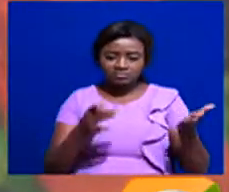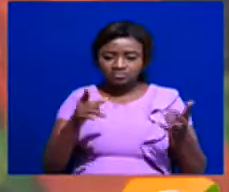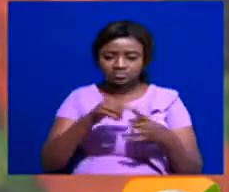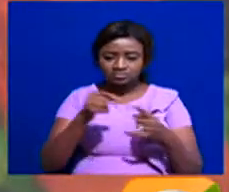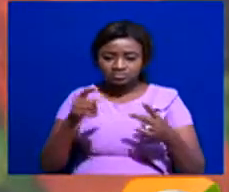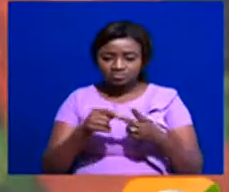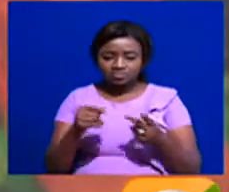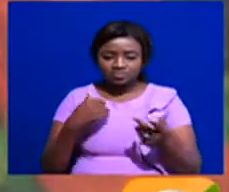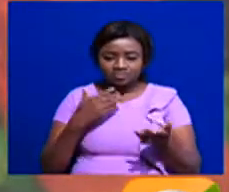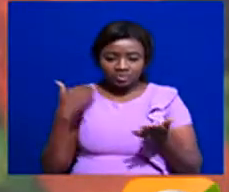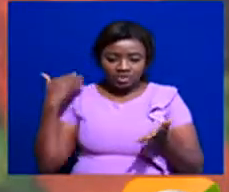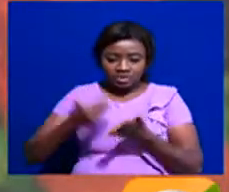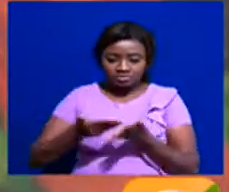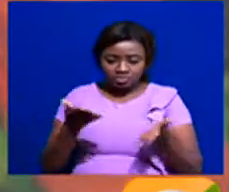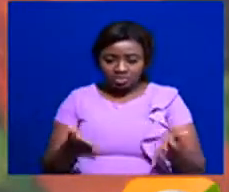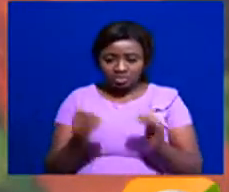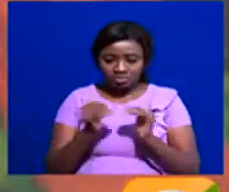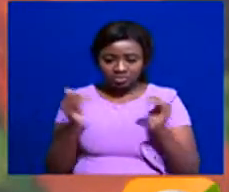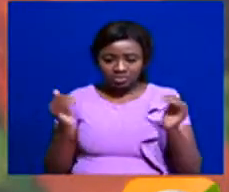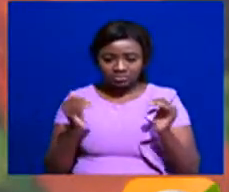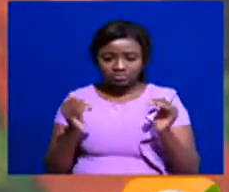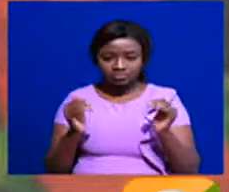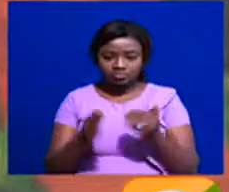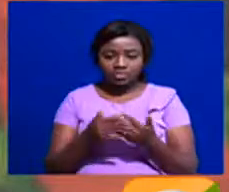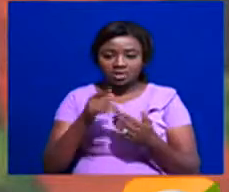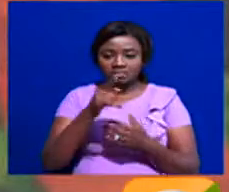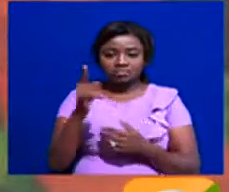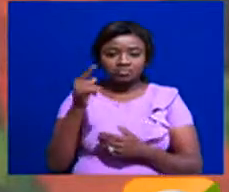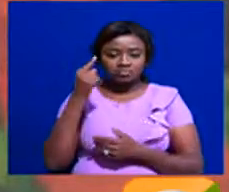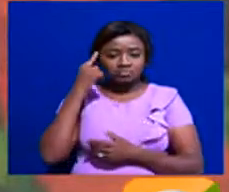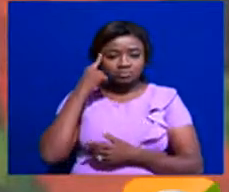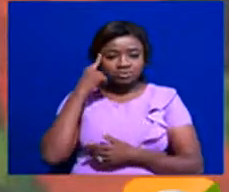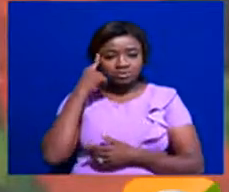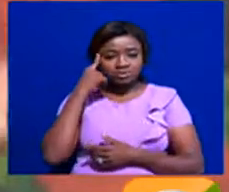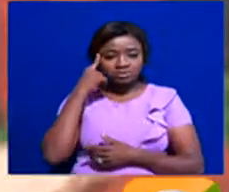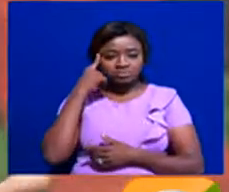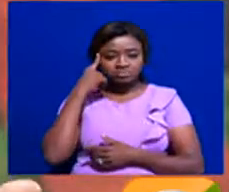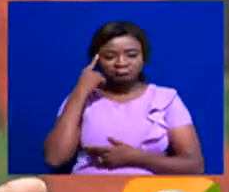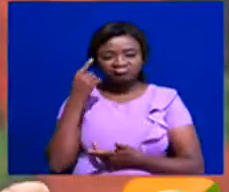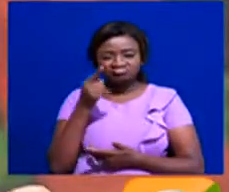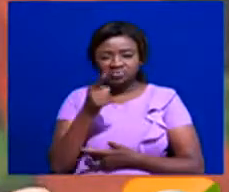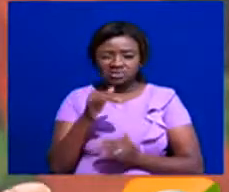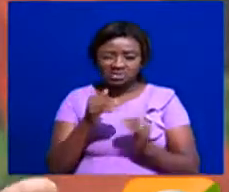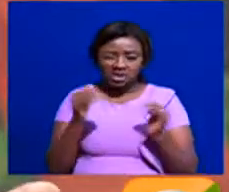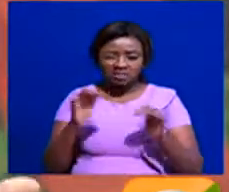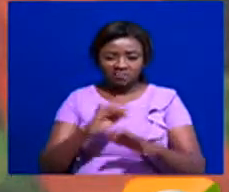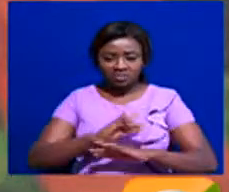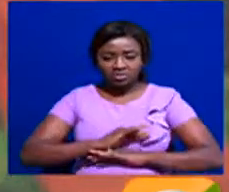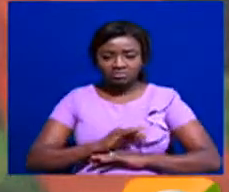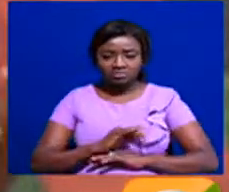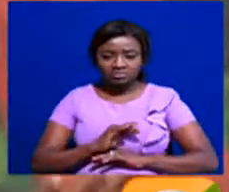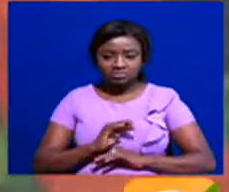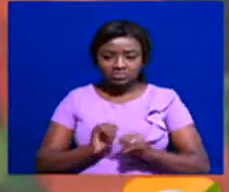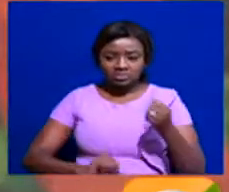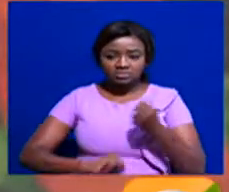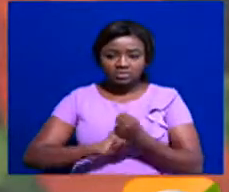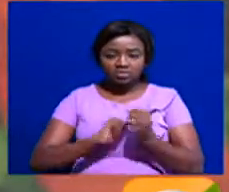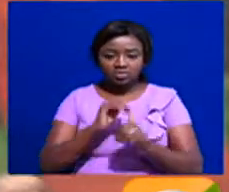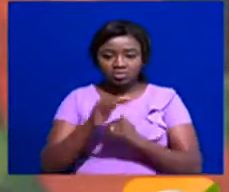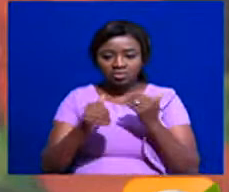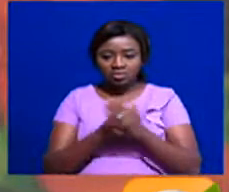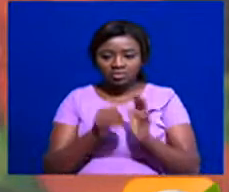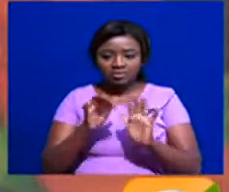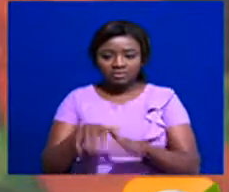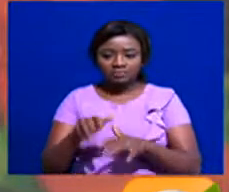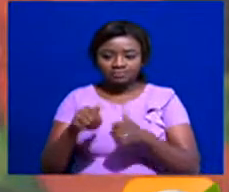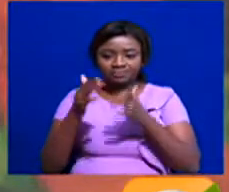we are currently to a level that you would say then accommodates all the farmers in all the tobacco